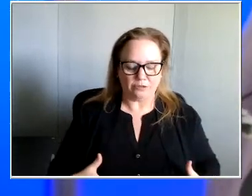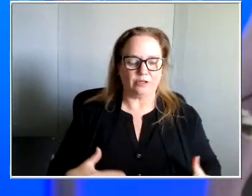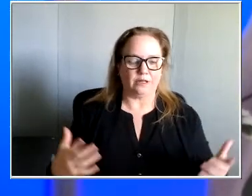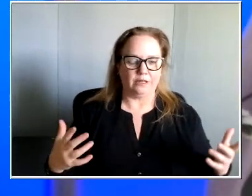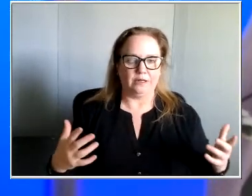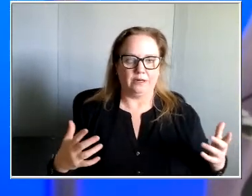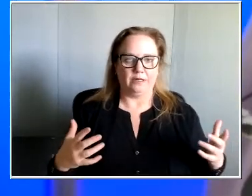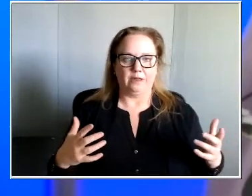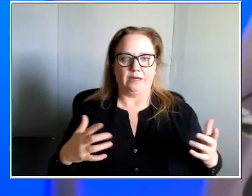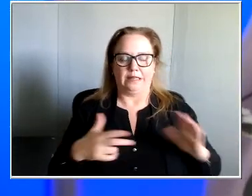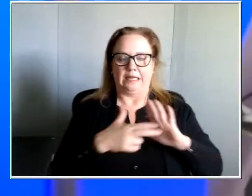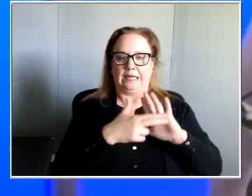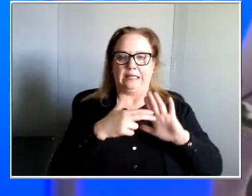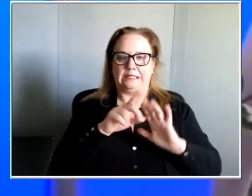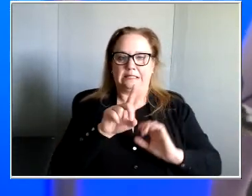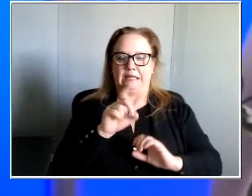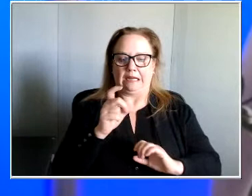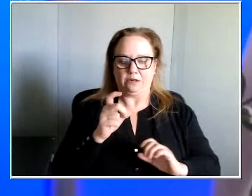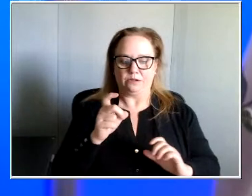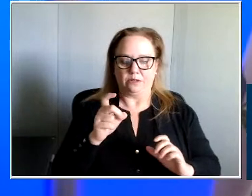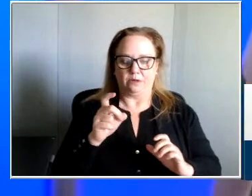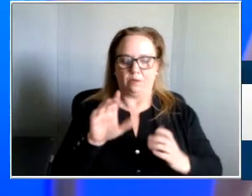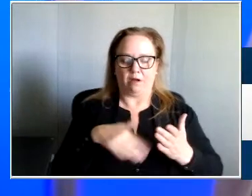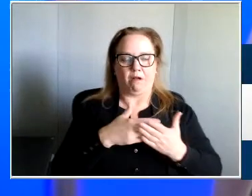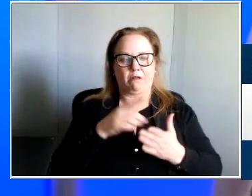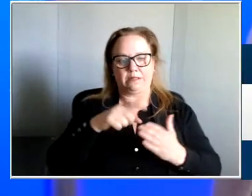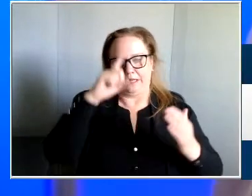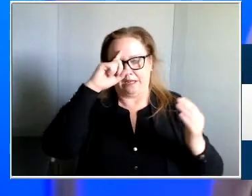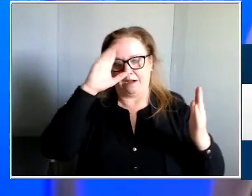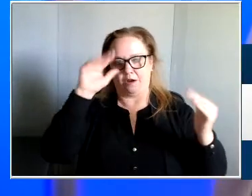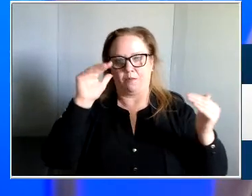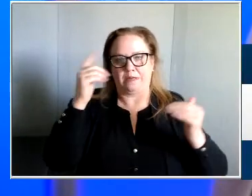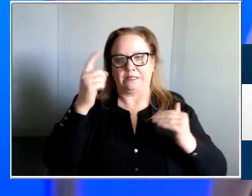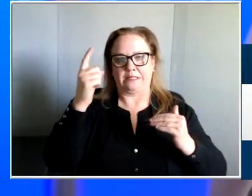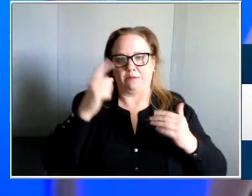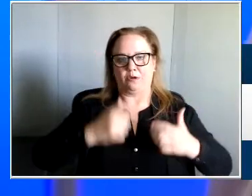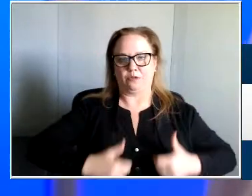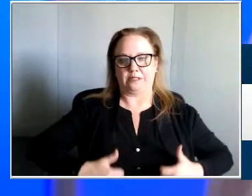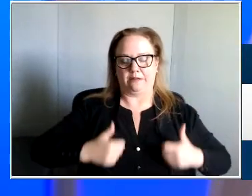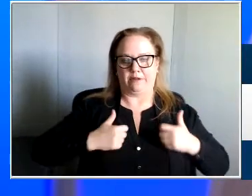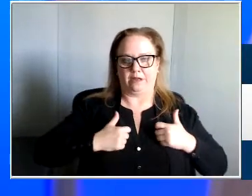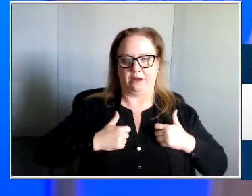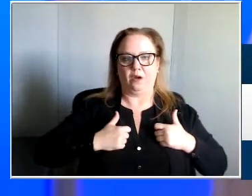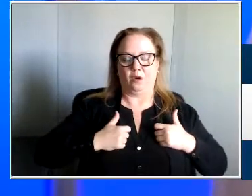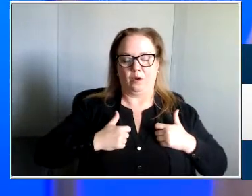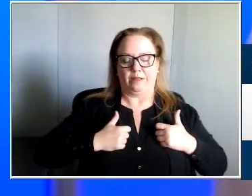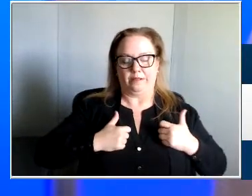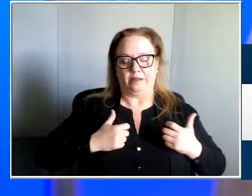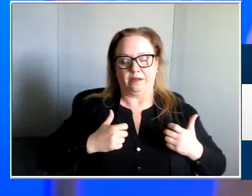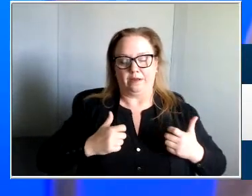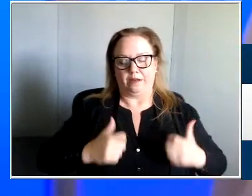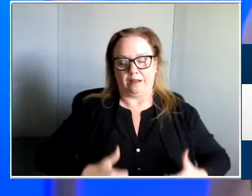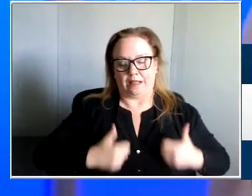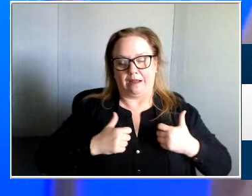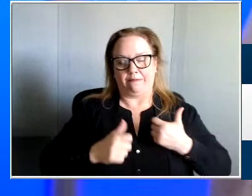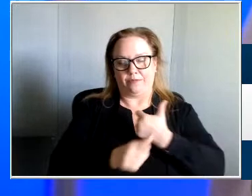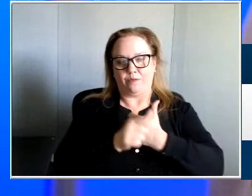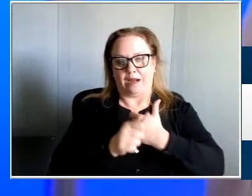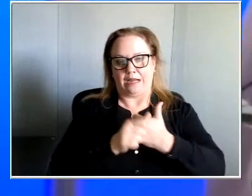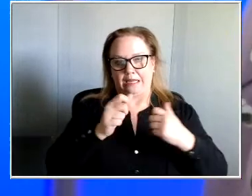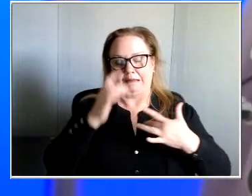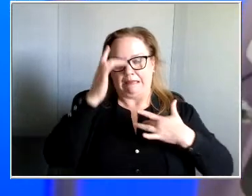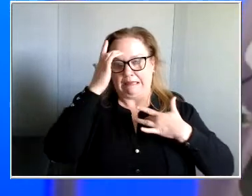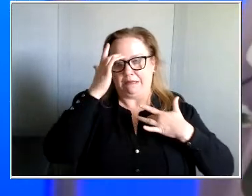get this diagnosis. And we all need hope, and especially someone who's living with a life-threatening illness. So hope